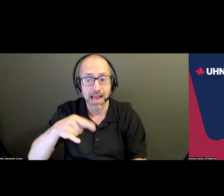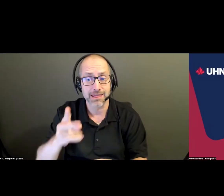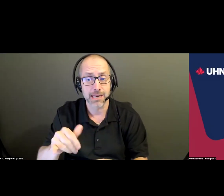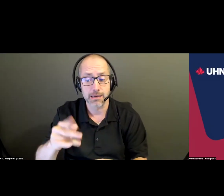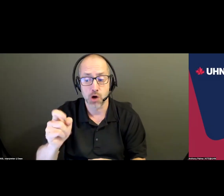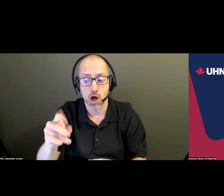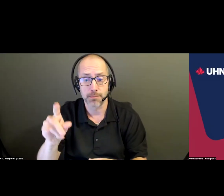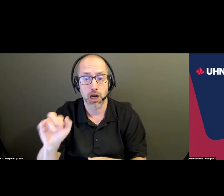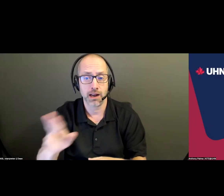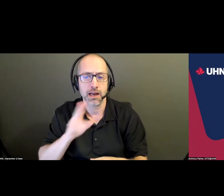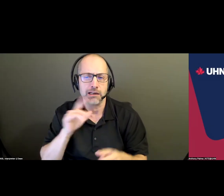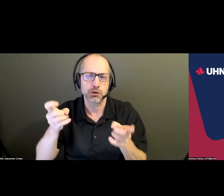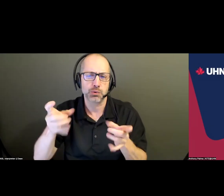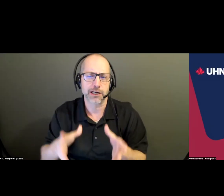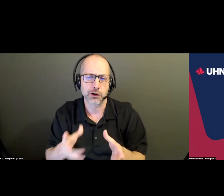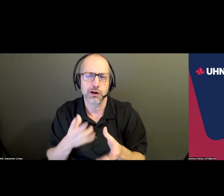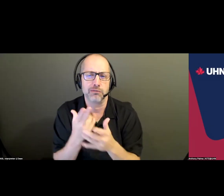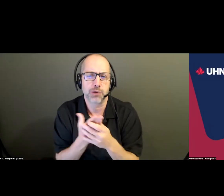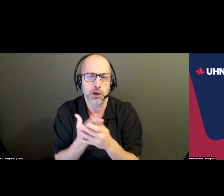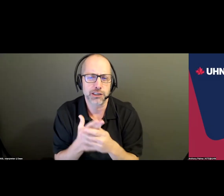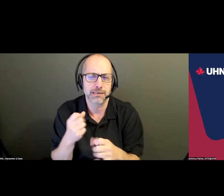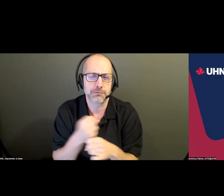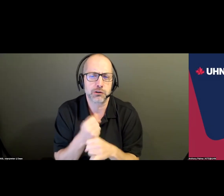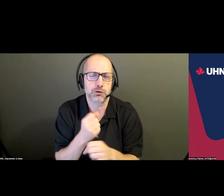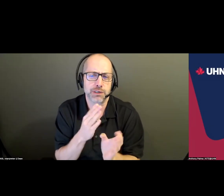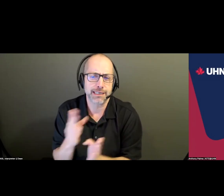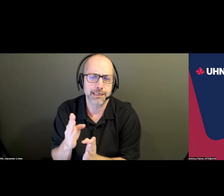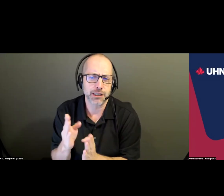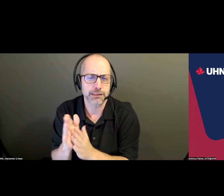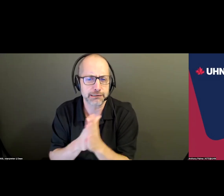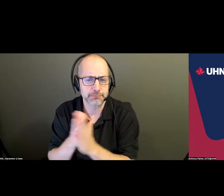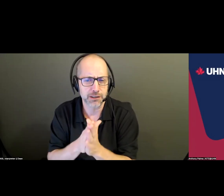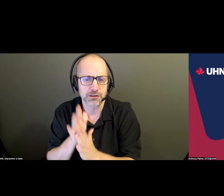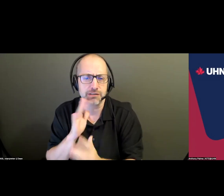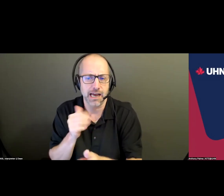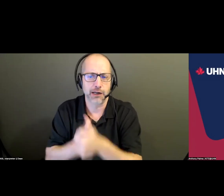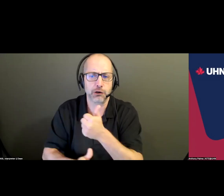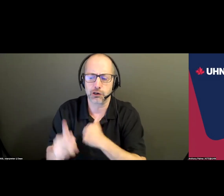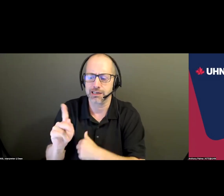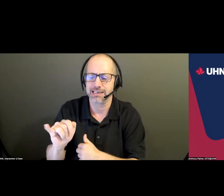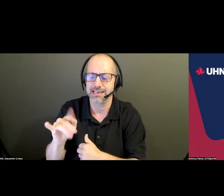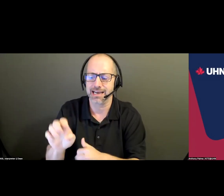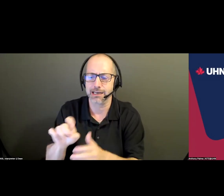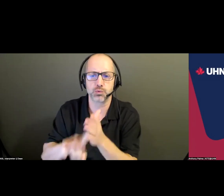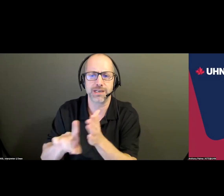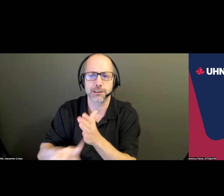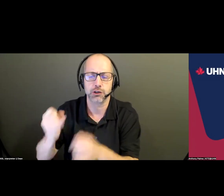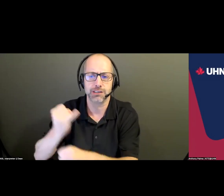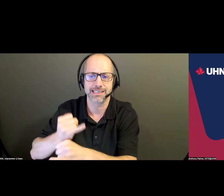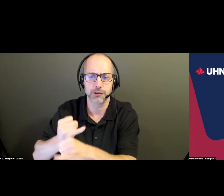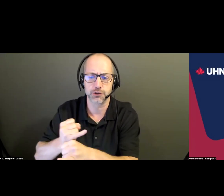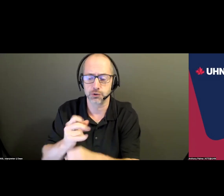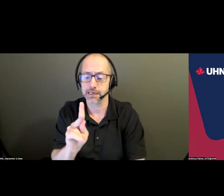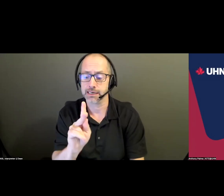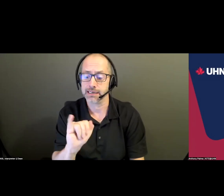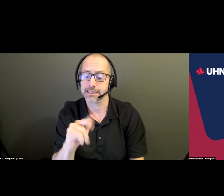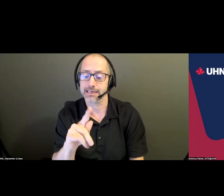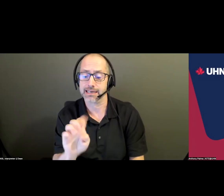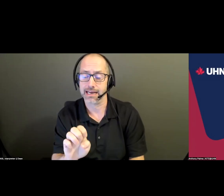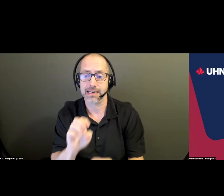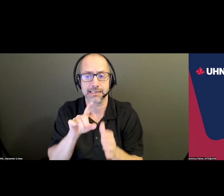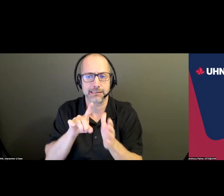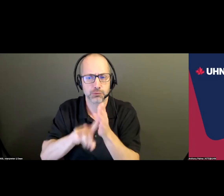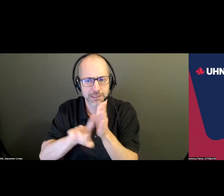Partnerships and Strategic Initiatives at the KITE Research Institute. KITE is the research and innovation